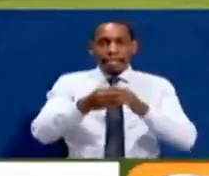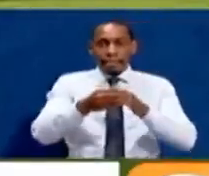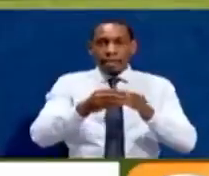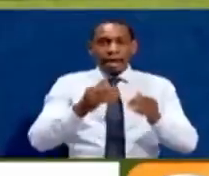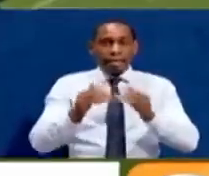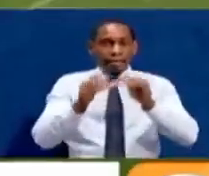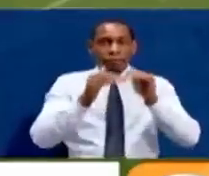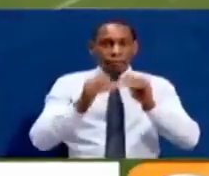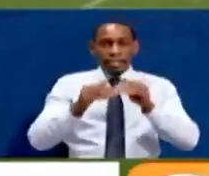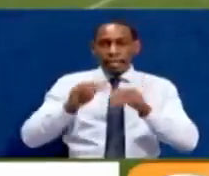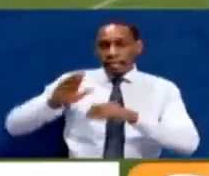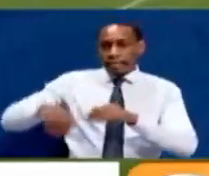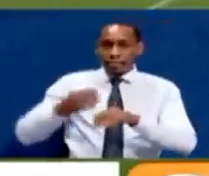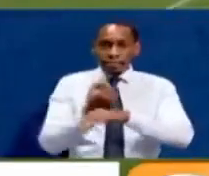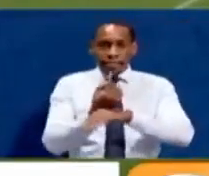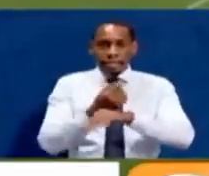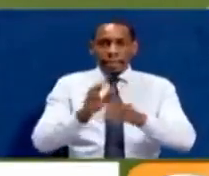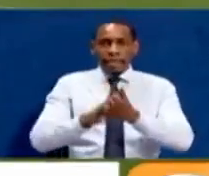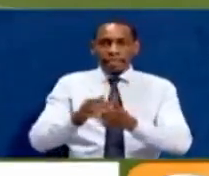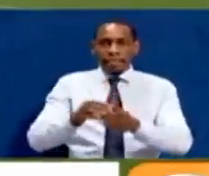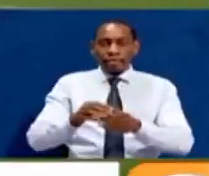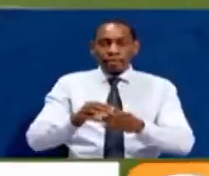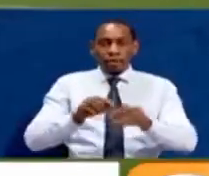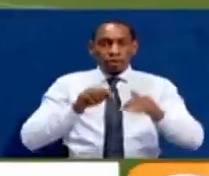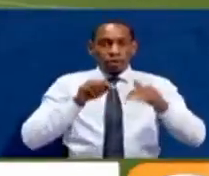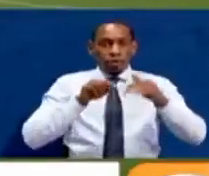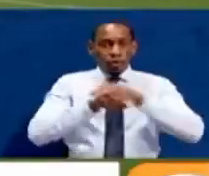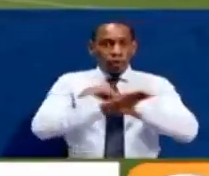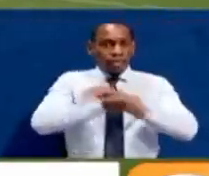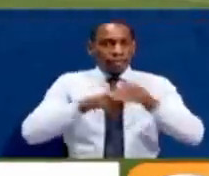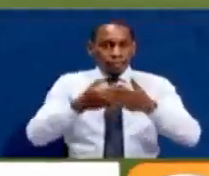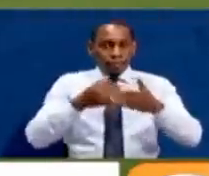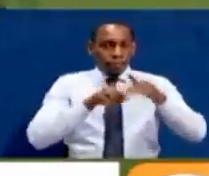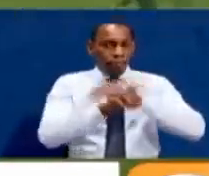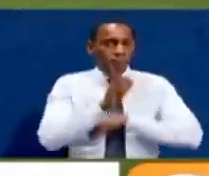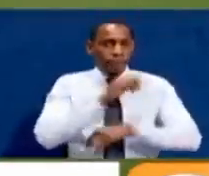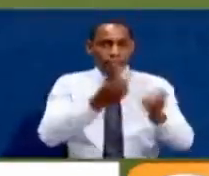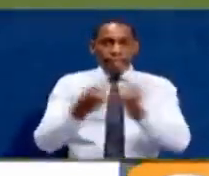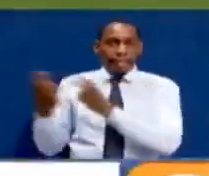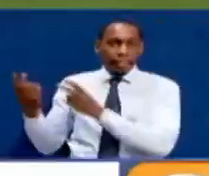had the equalizer in the dying minutes of the game, but the flag was up before the goal was scored.